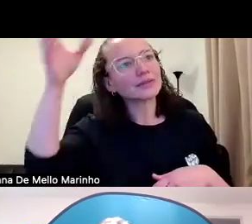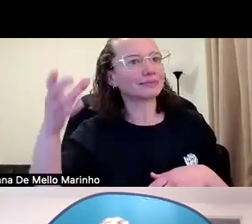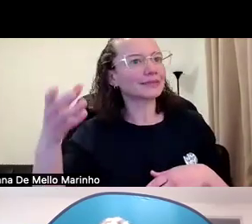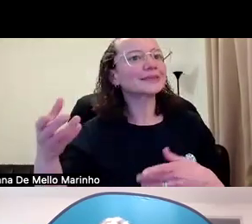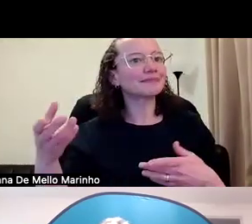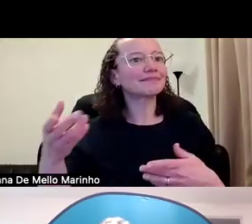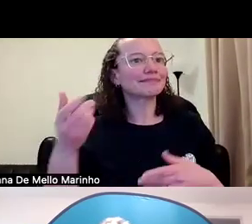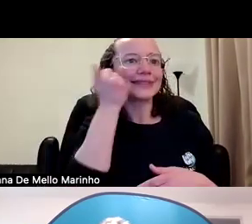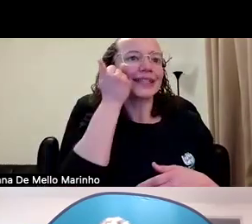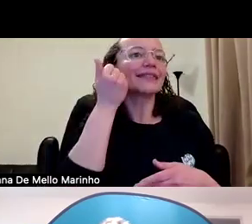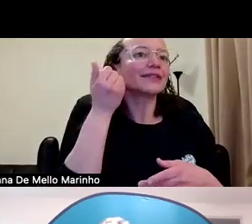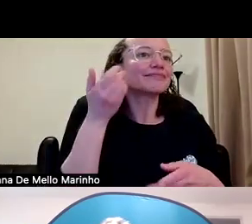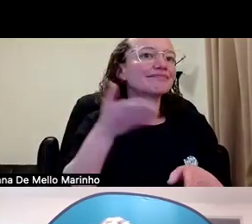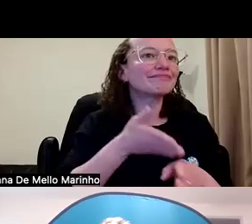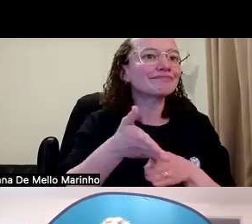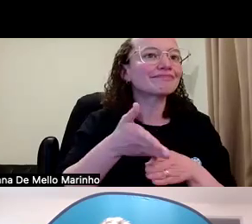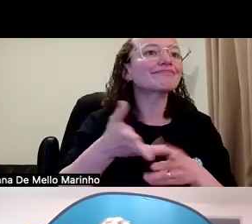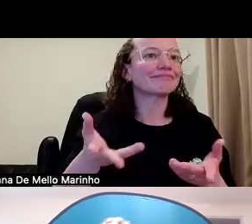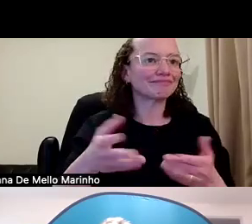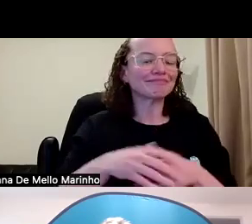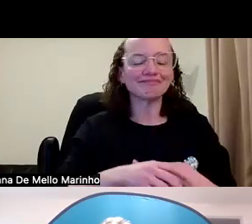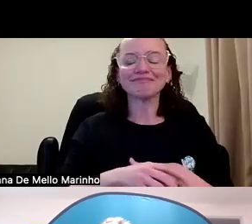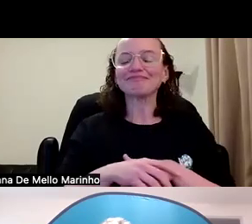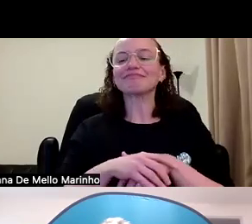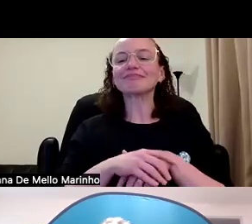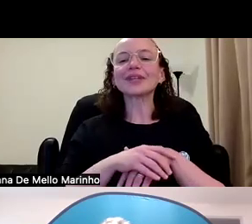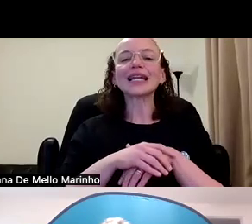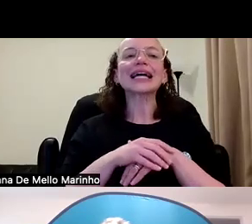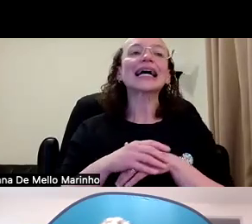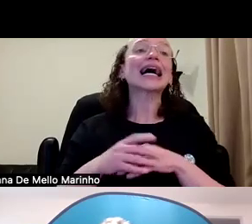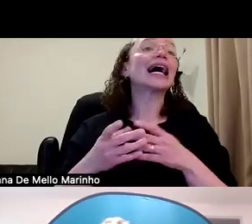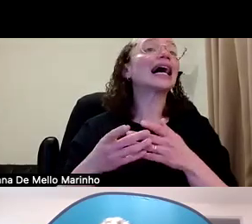the theories and the concepts behind what's happening.